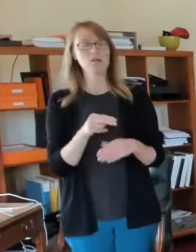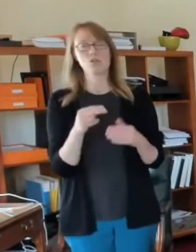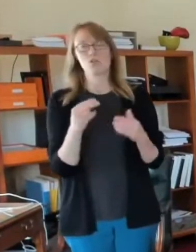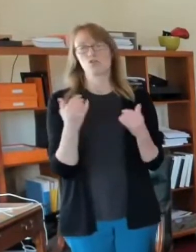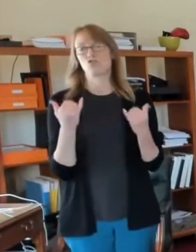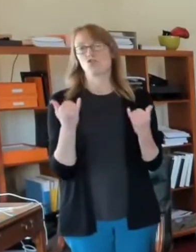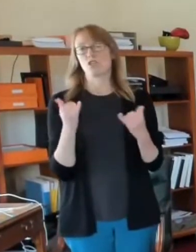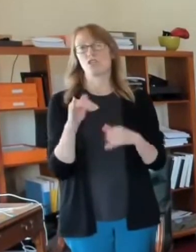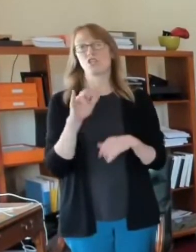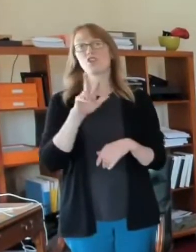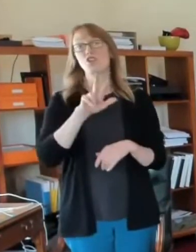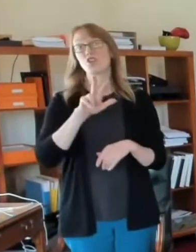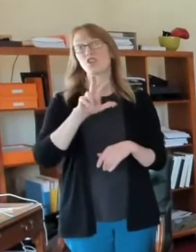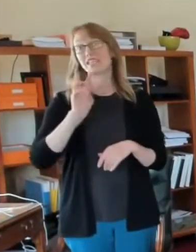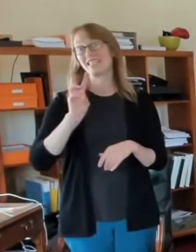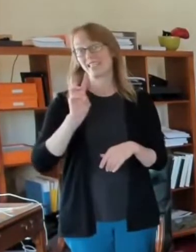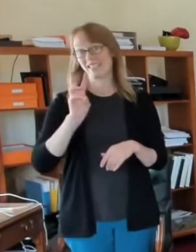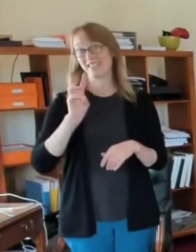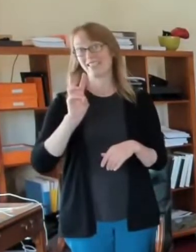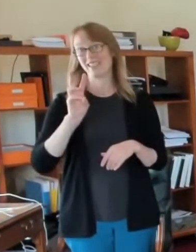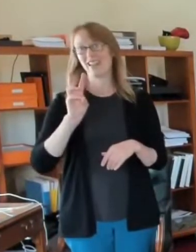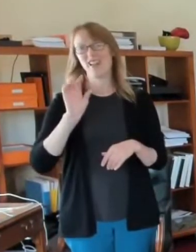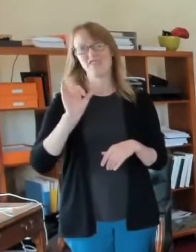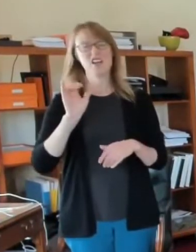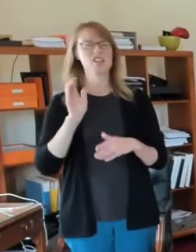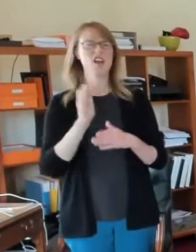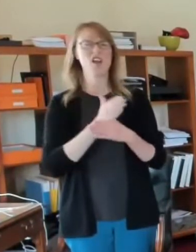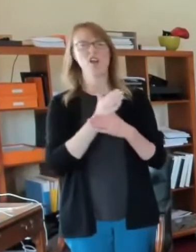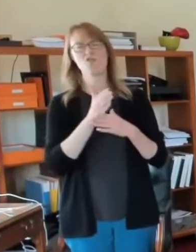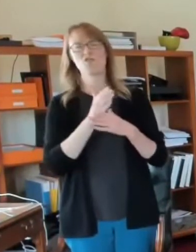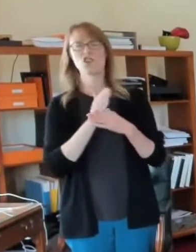now is 36 people in the region.